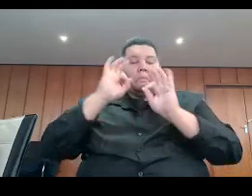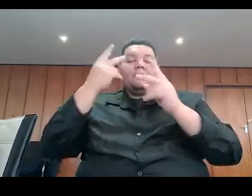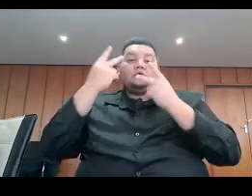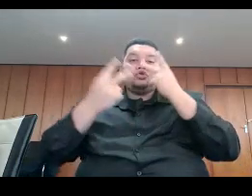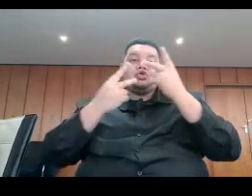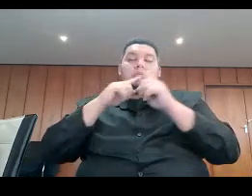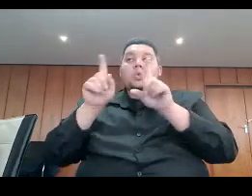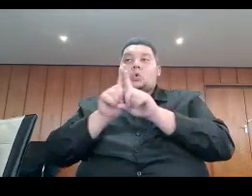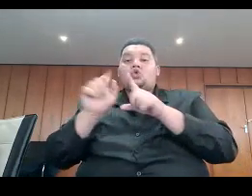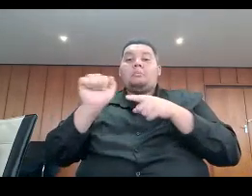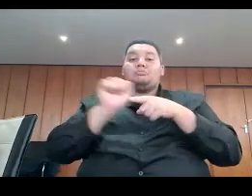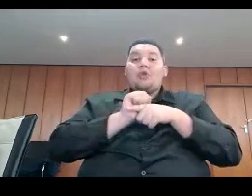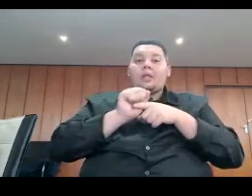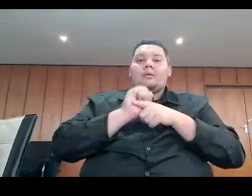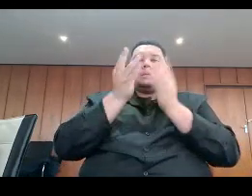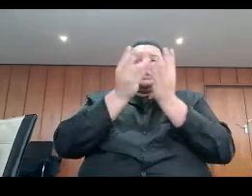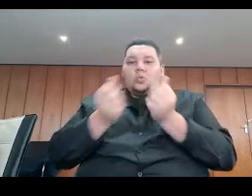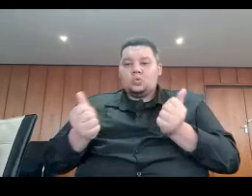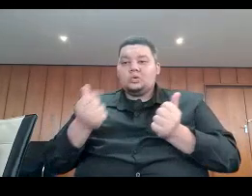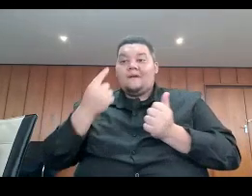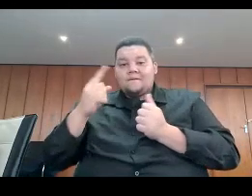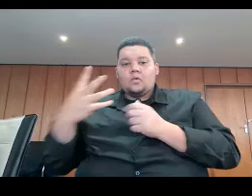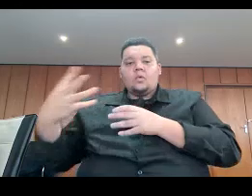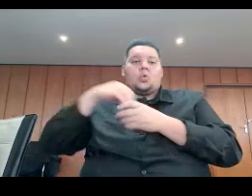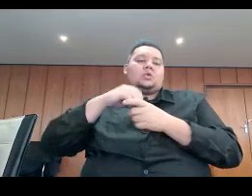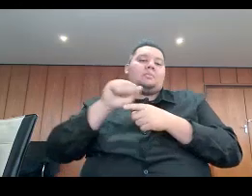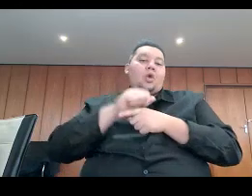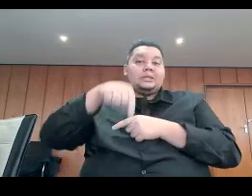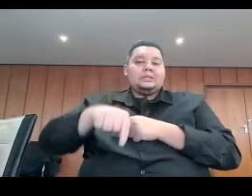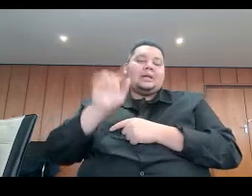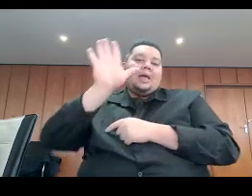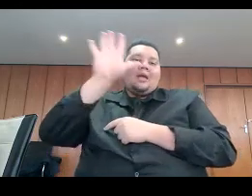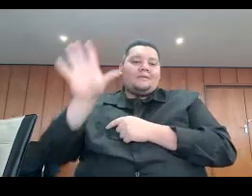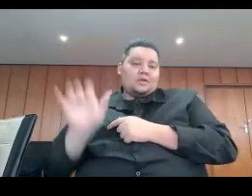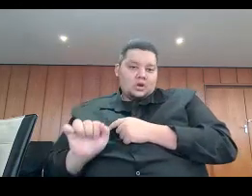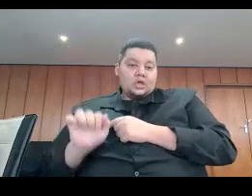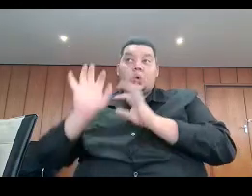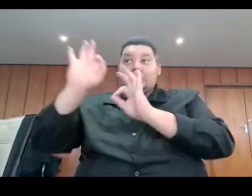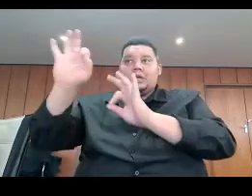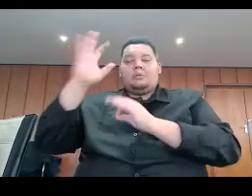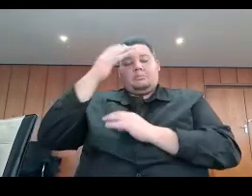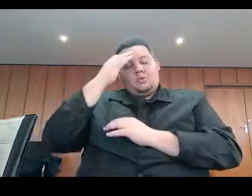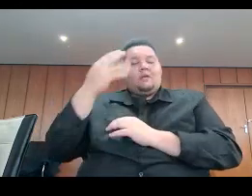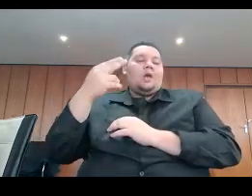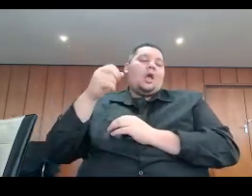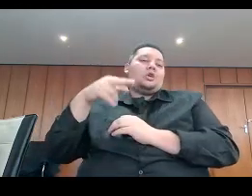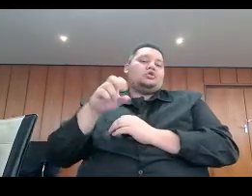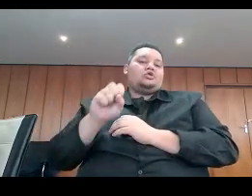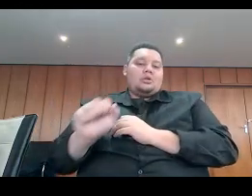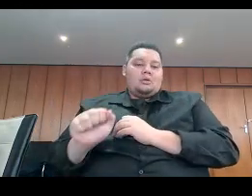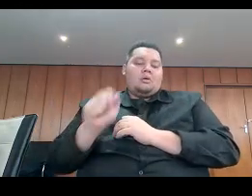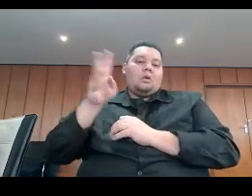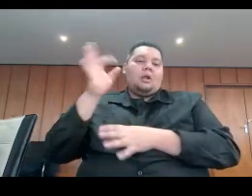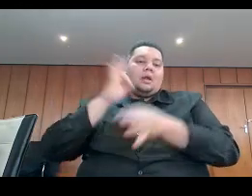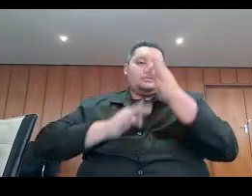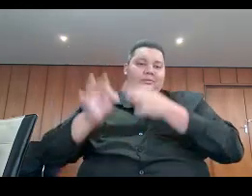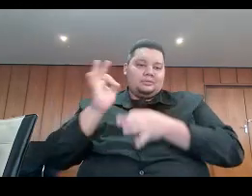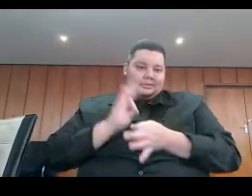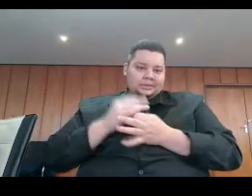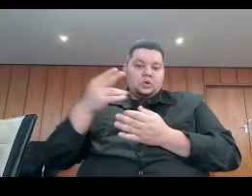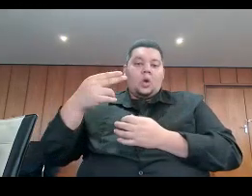for inclusive practice in Africa. And that is exactly where Harsha is coming from. So